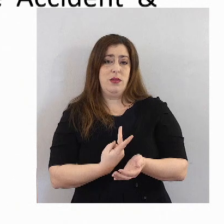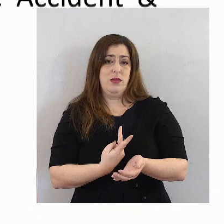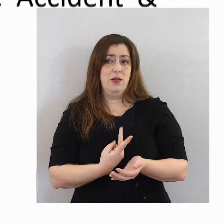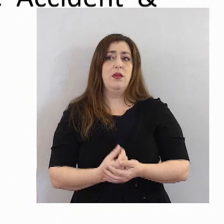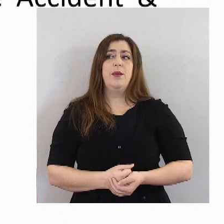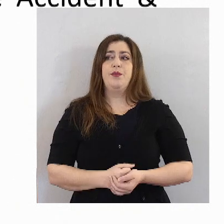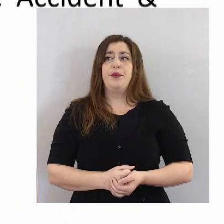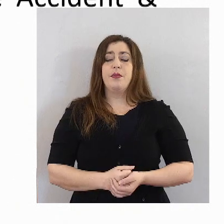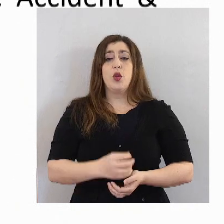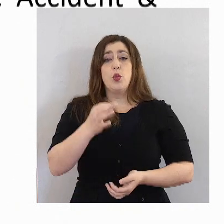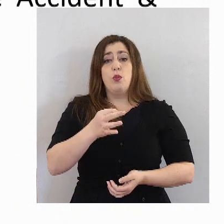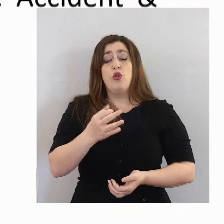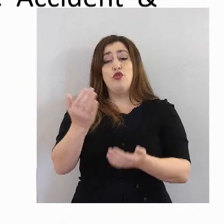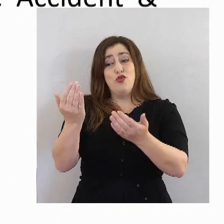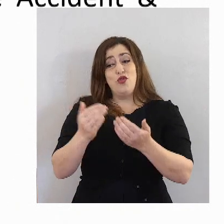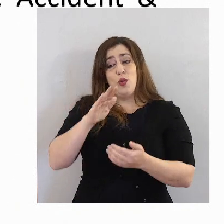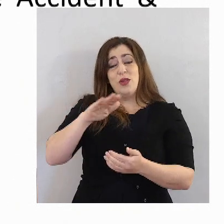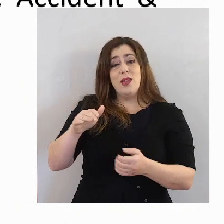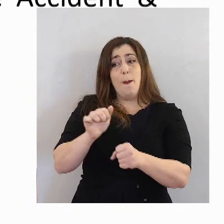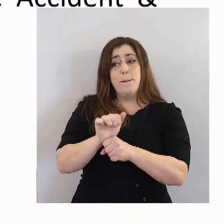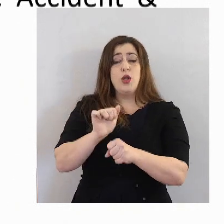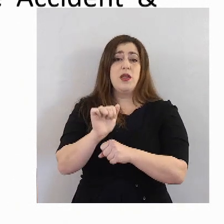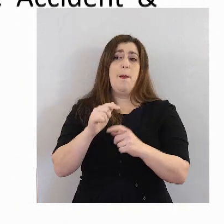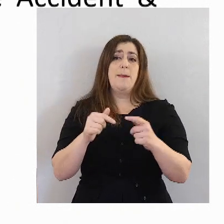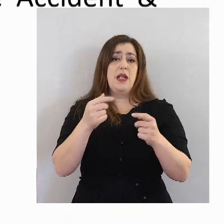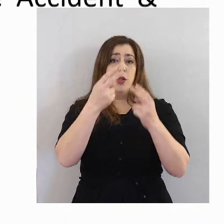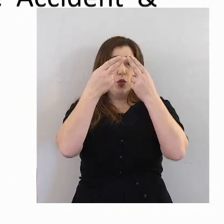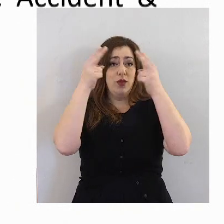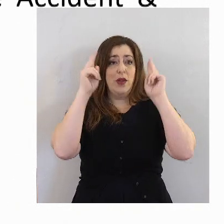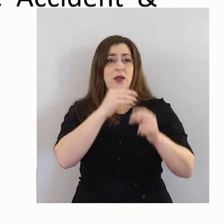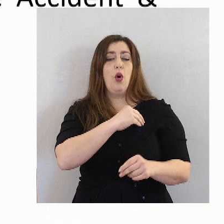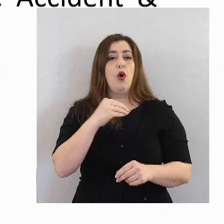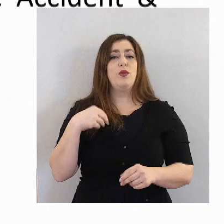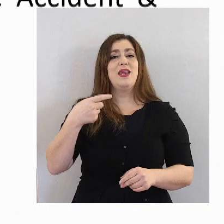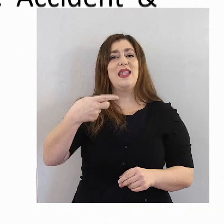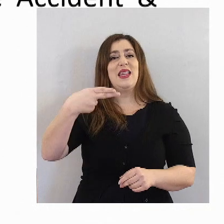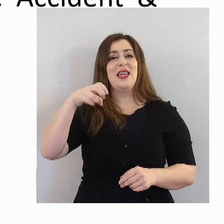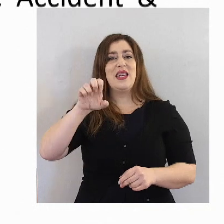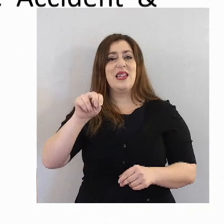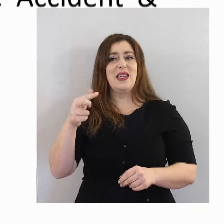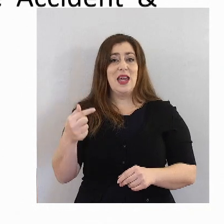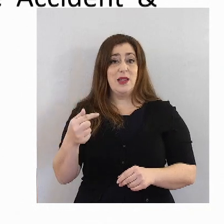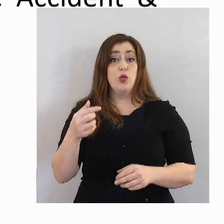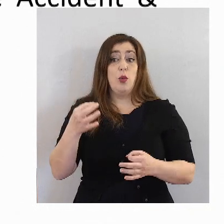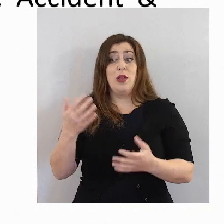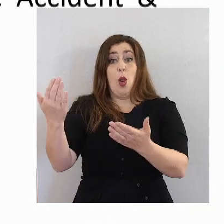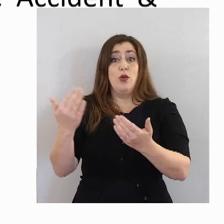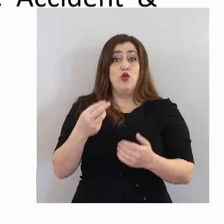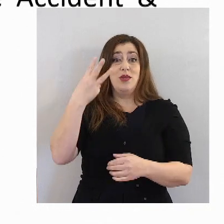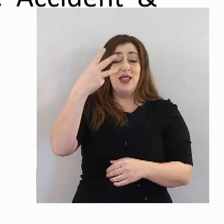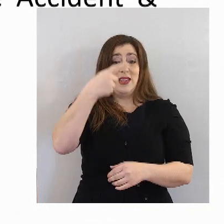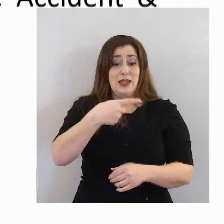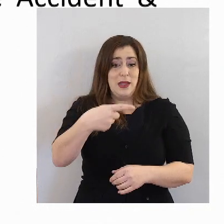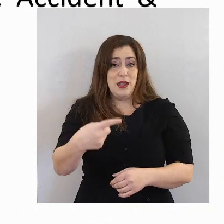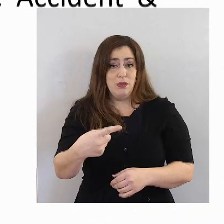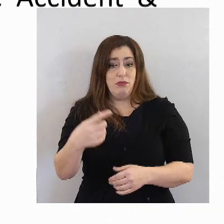by experts from Ghent University Hospital's gender team and transgender info point in person over a 3-day visit.